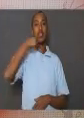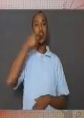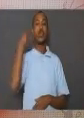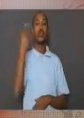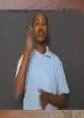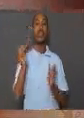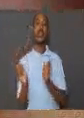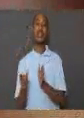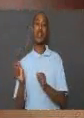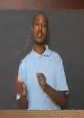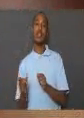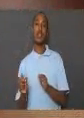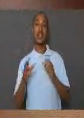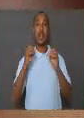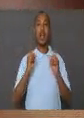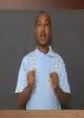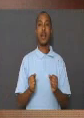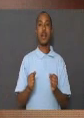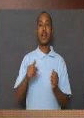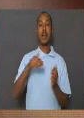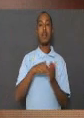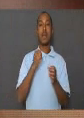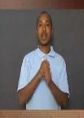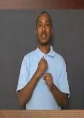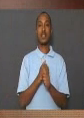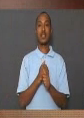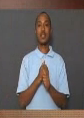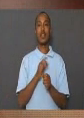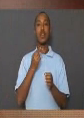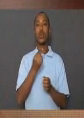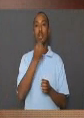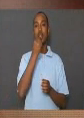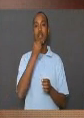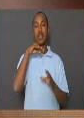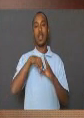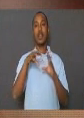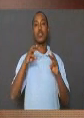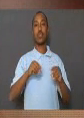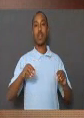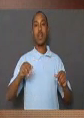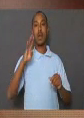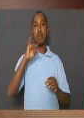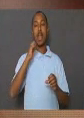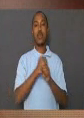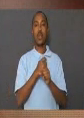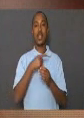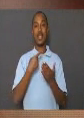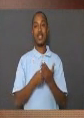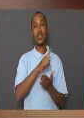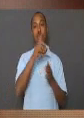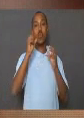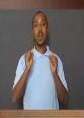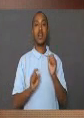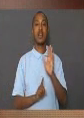of. You might have said that using fertilizers can replenish depleted nutrients